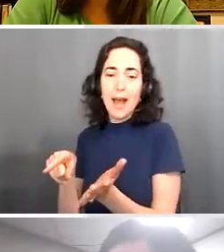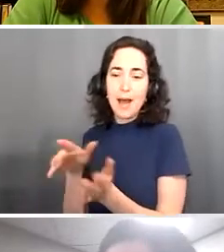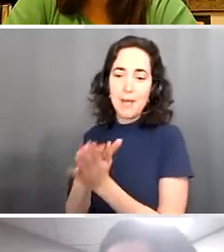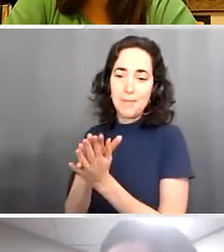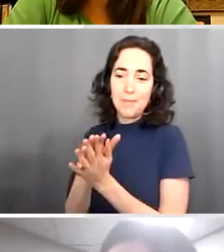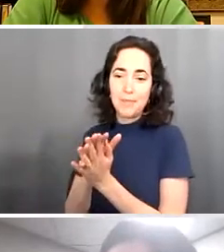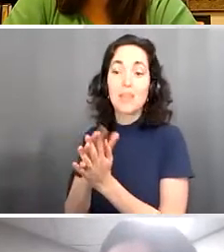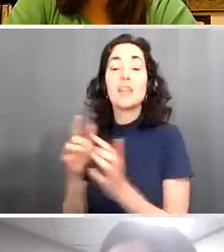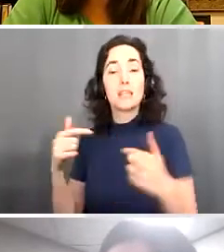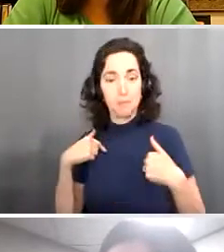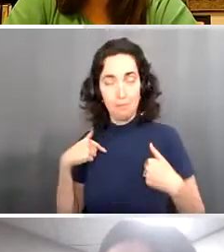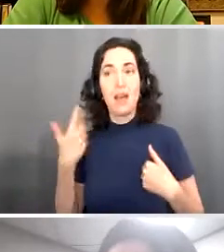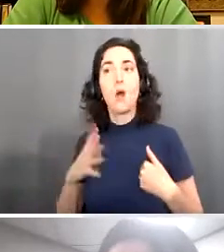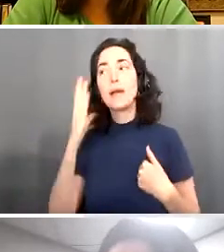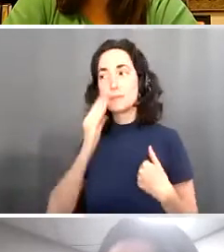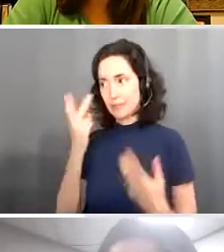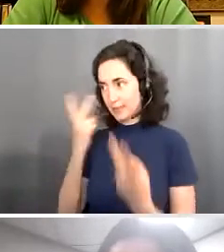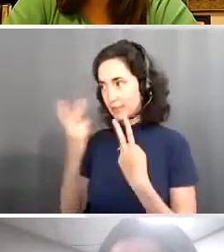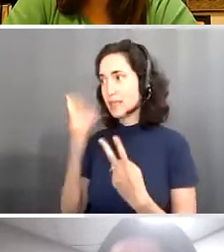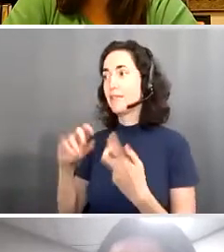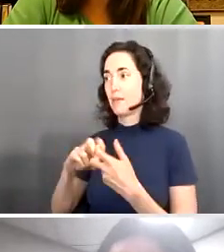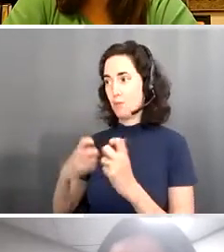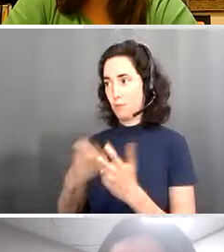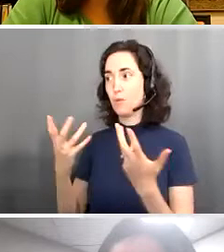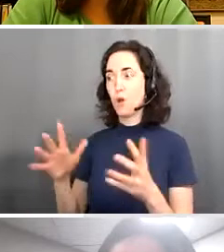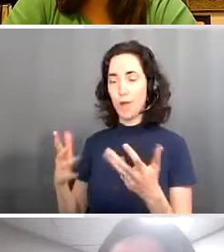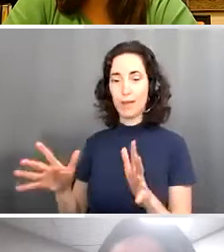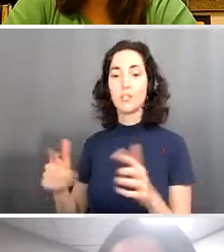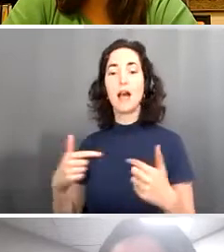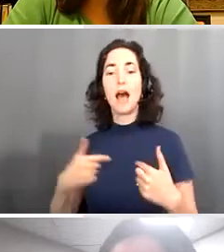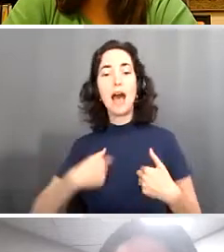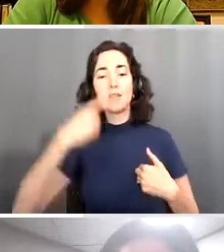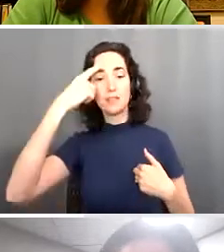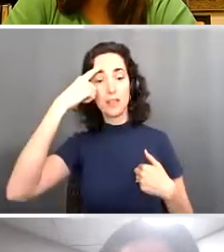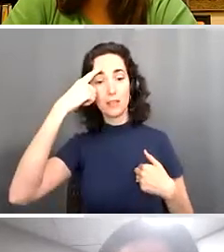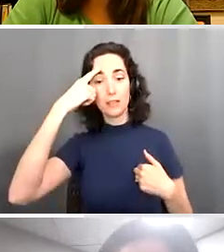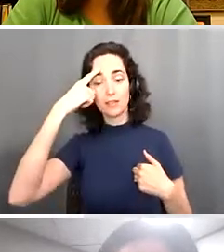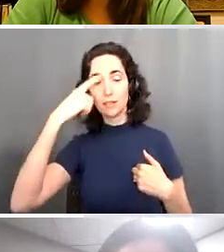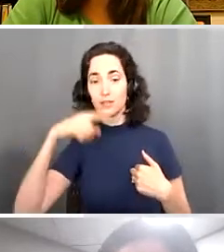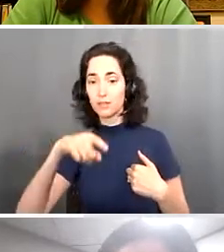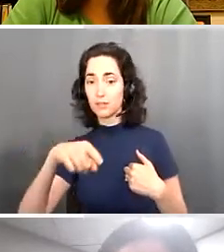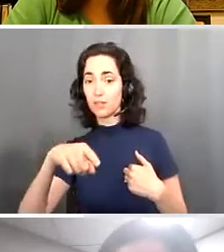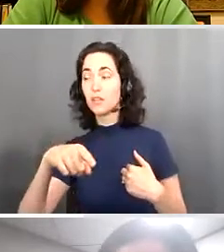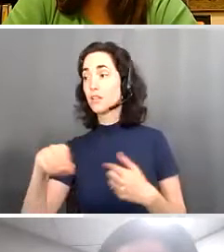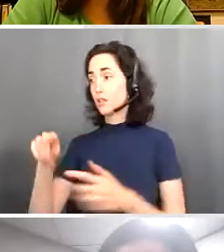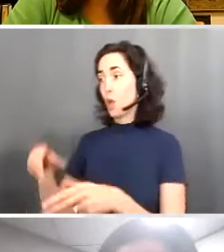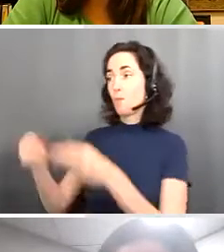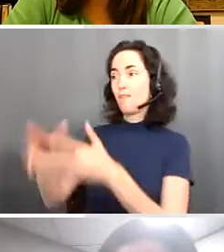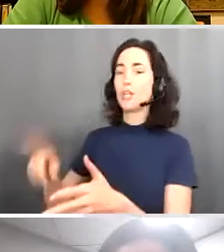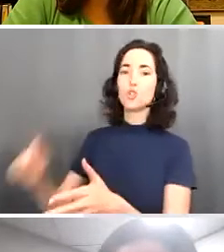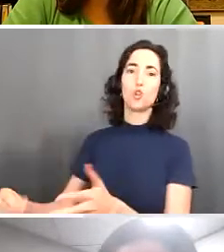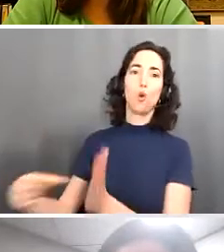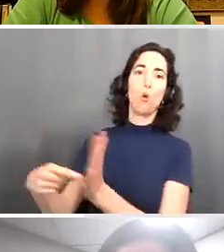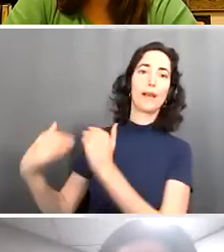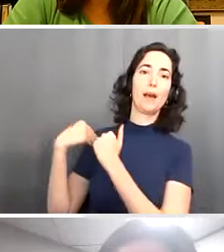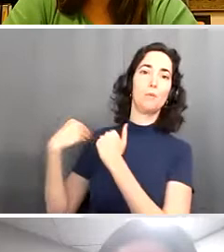I've experienced the issues. Okay, so I would think that we should hold providers accountable for something to show us, not